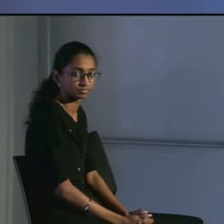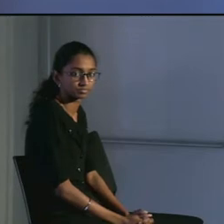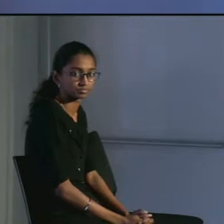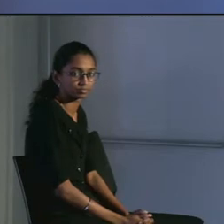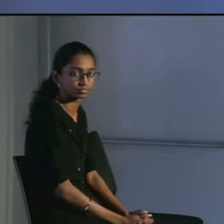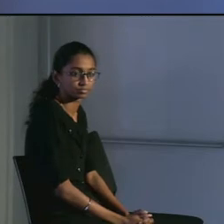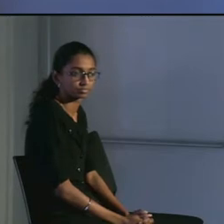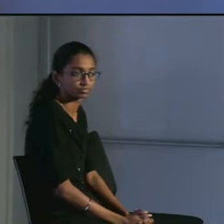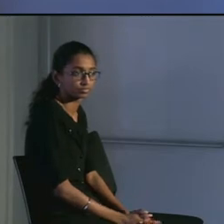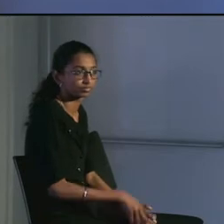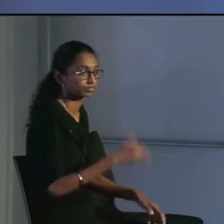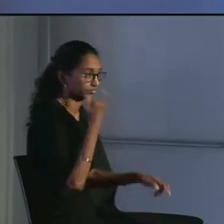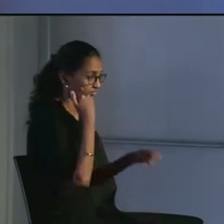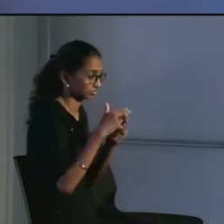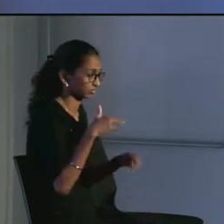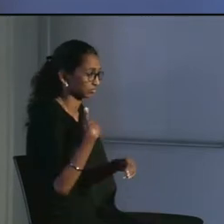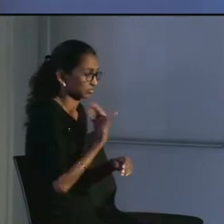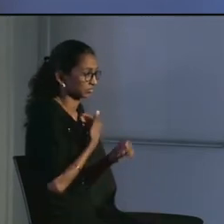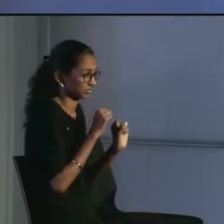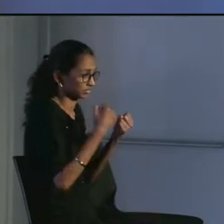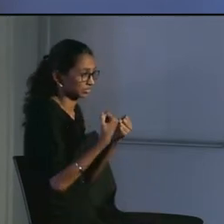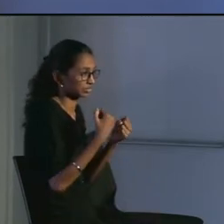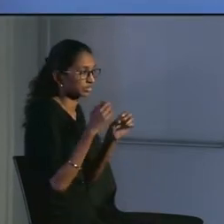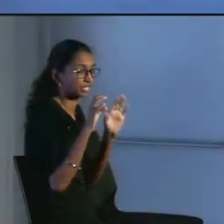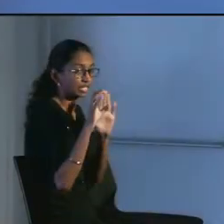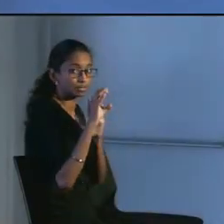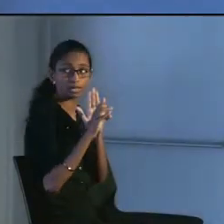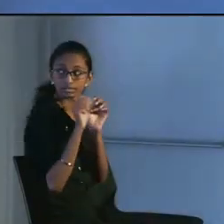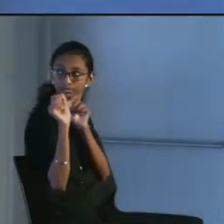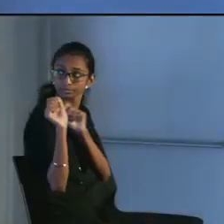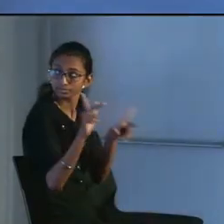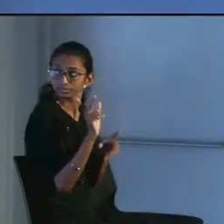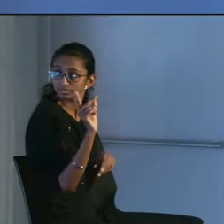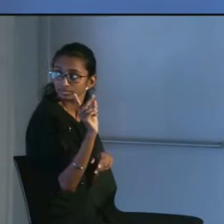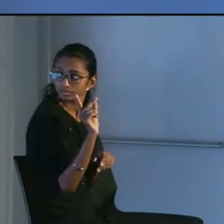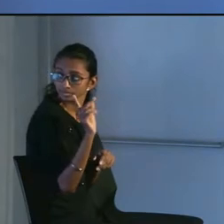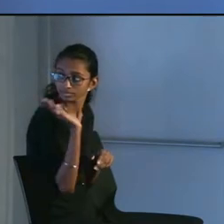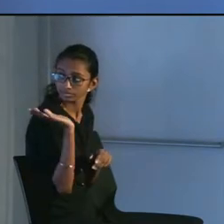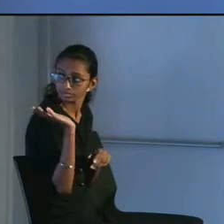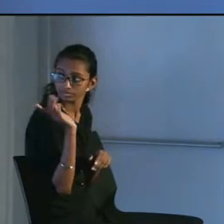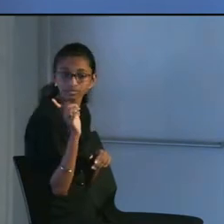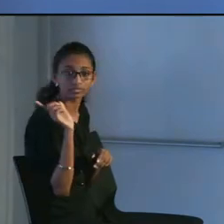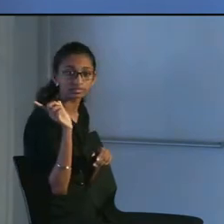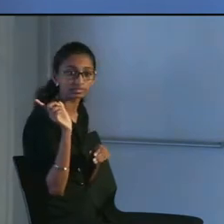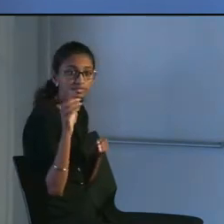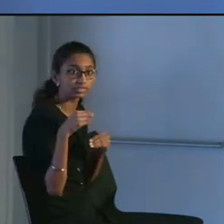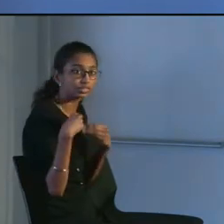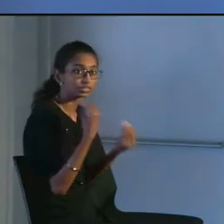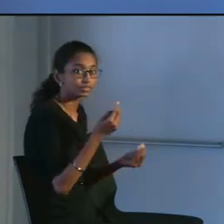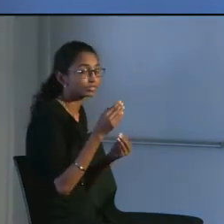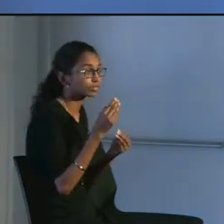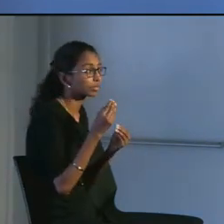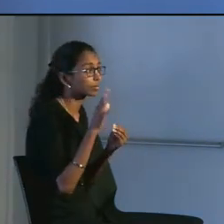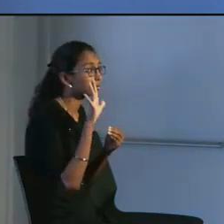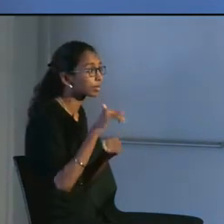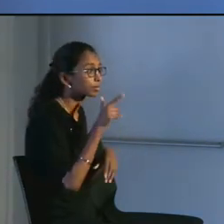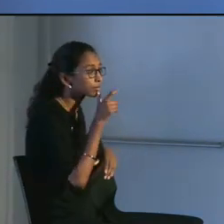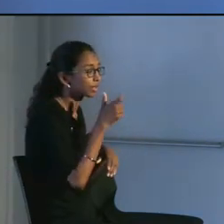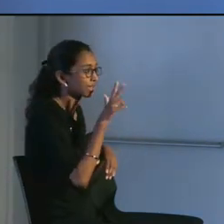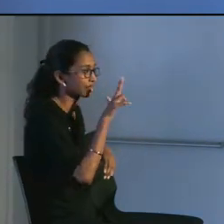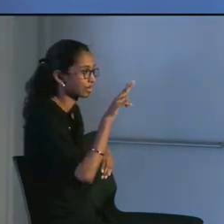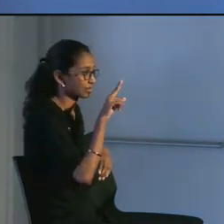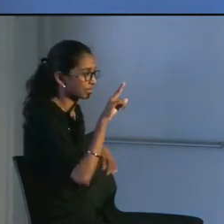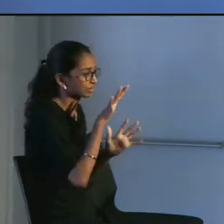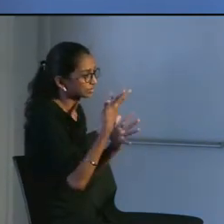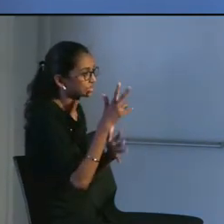If we can have image 2, please. This was produced probably around 81-82,